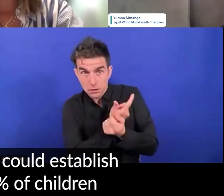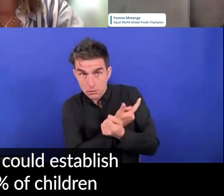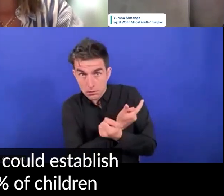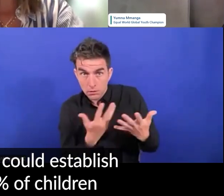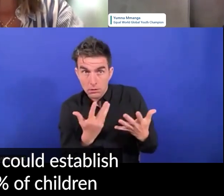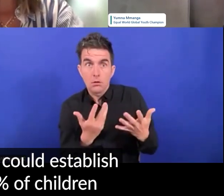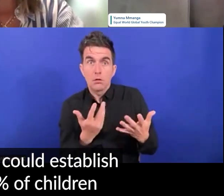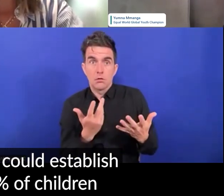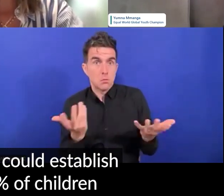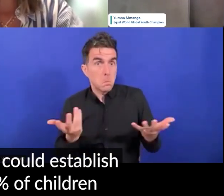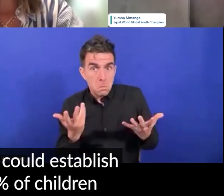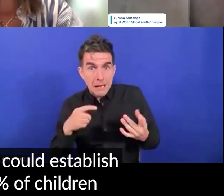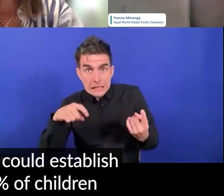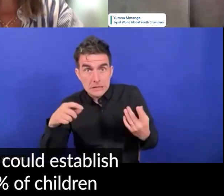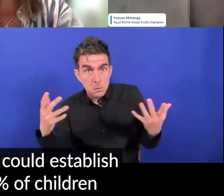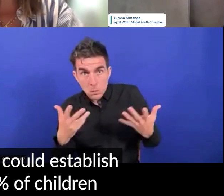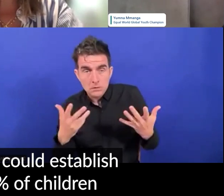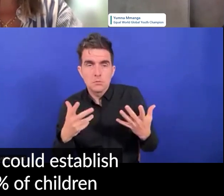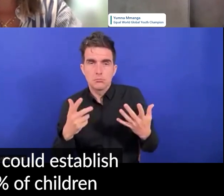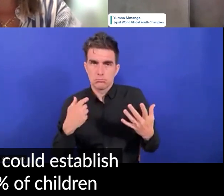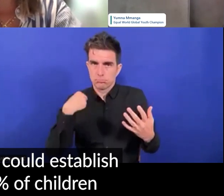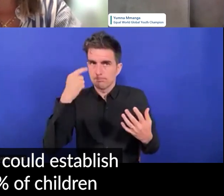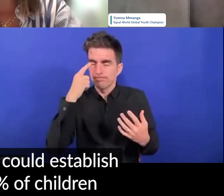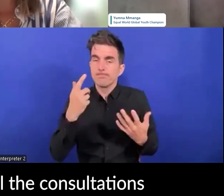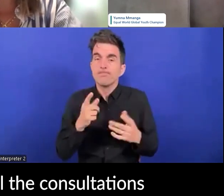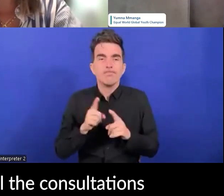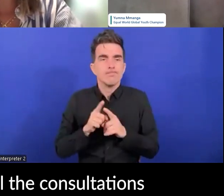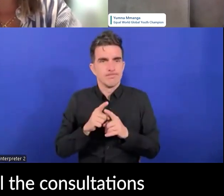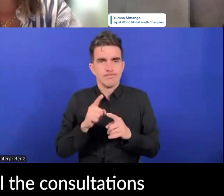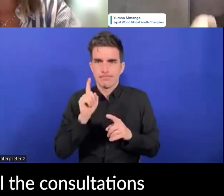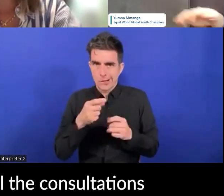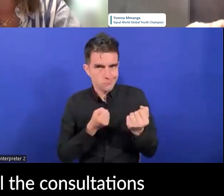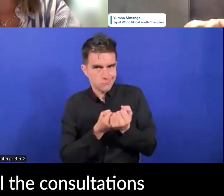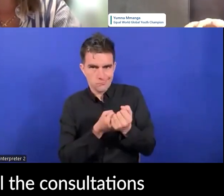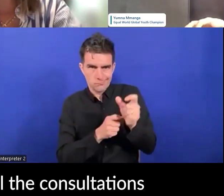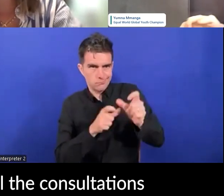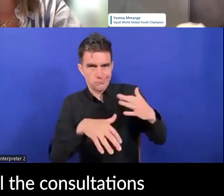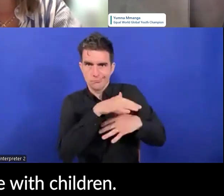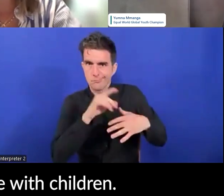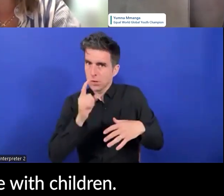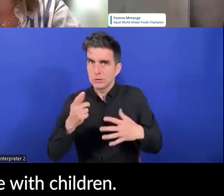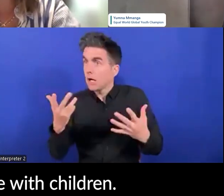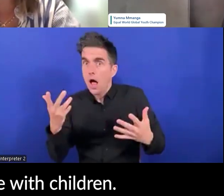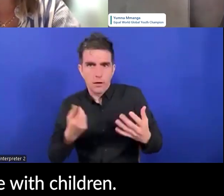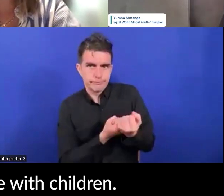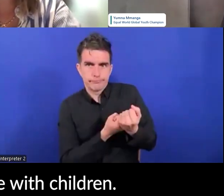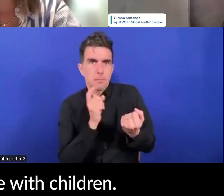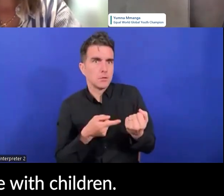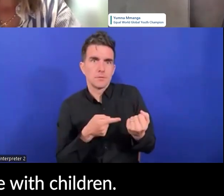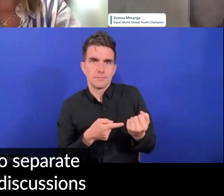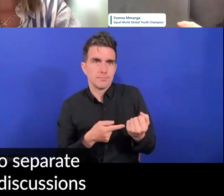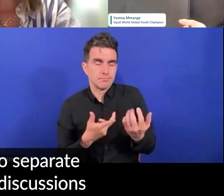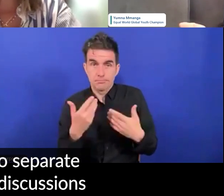For example, you could establish a target of 10% of children with disabilities in all the consultations that you organize with